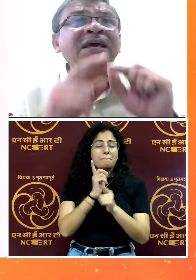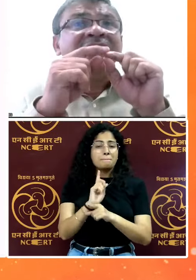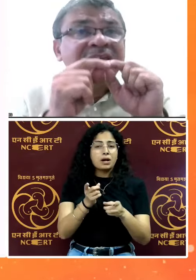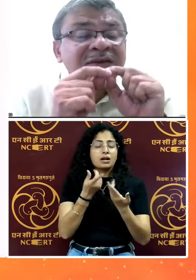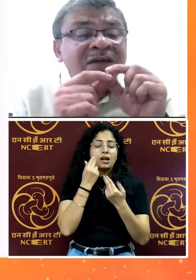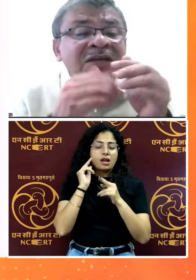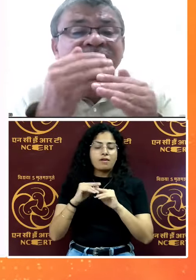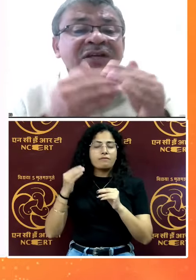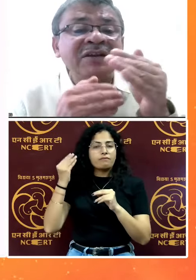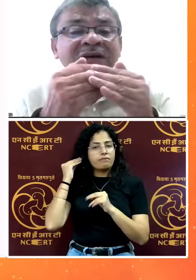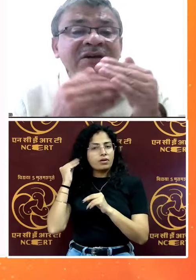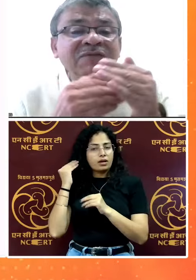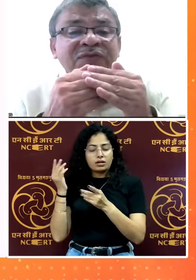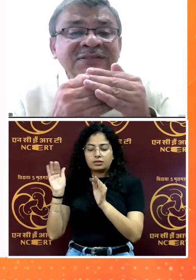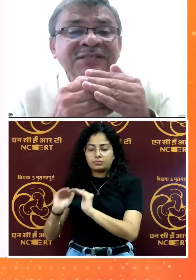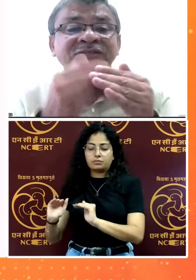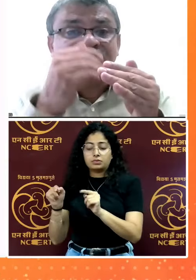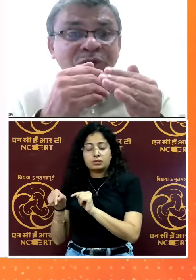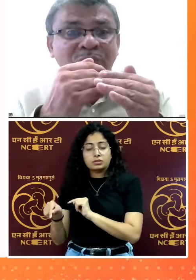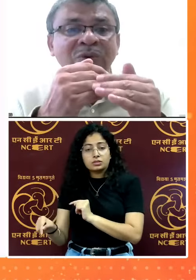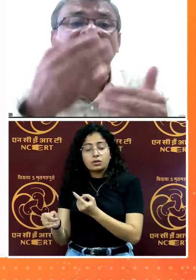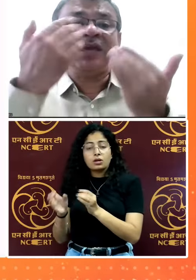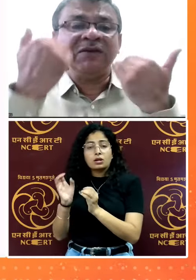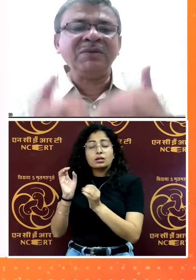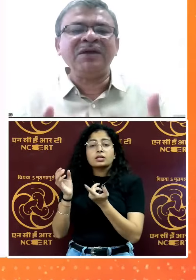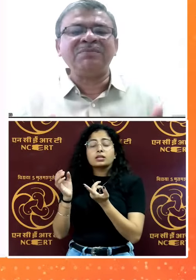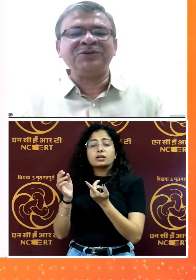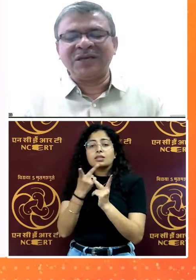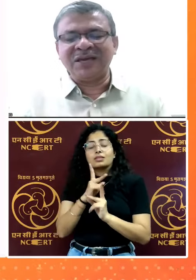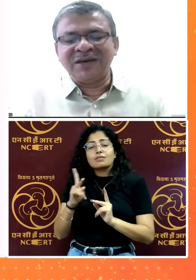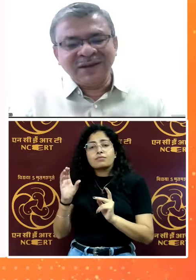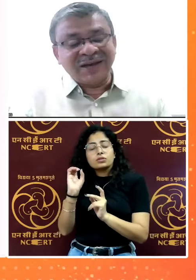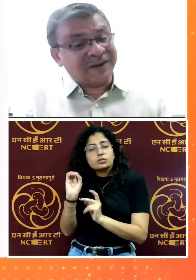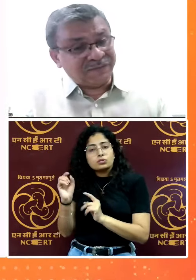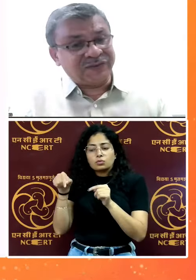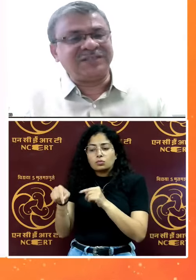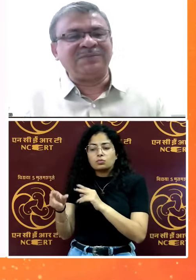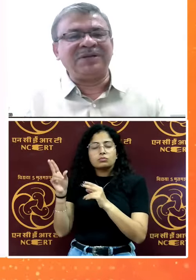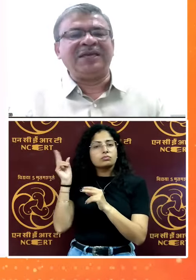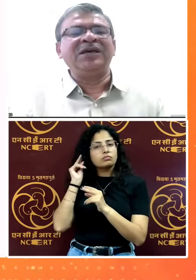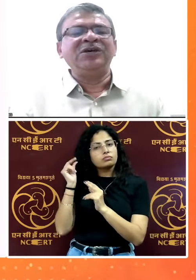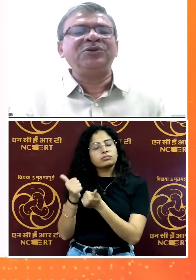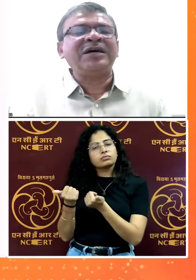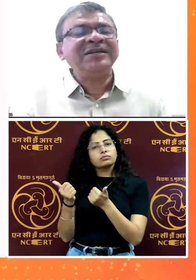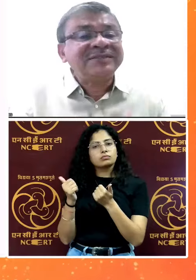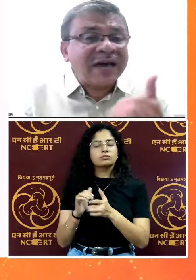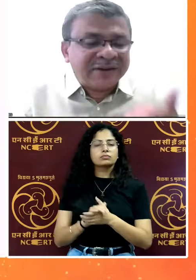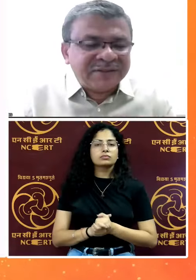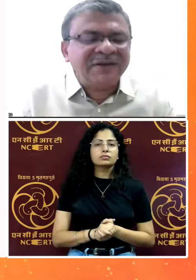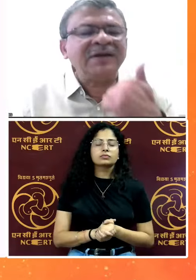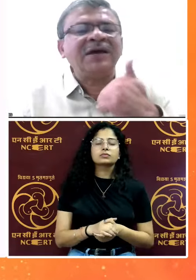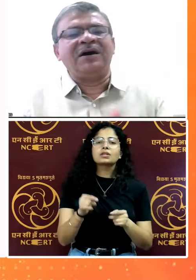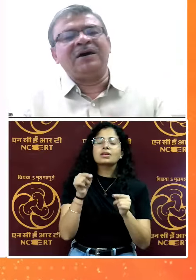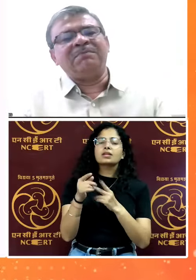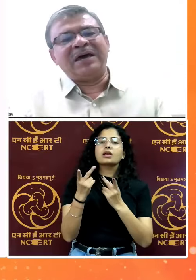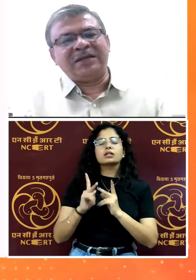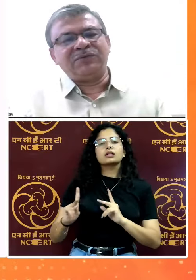child, even if the difference is zero, he will be able to hear comfortably. So that is